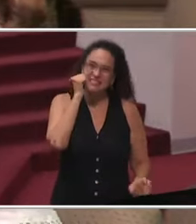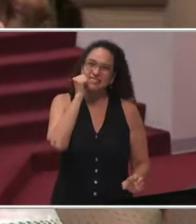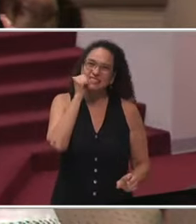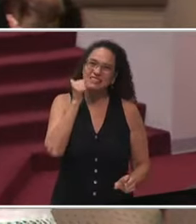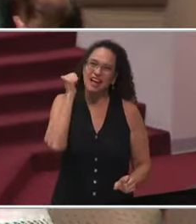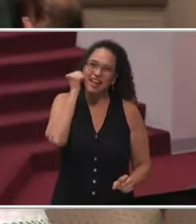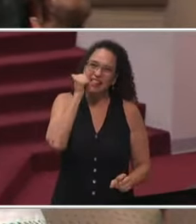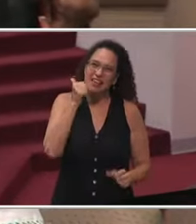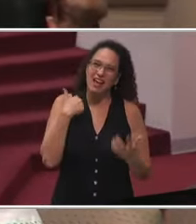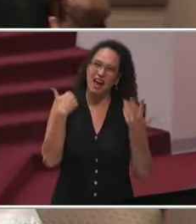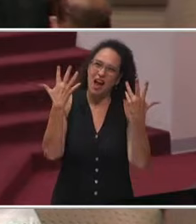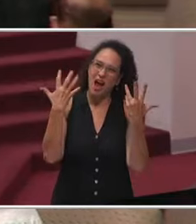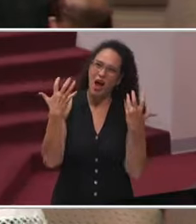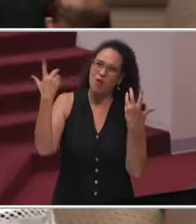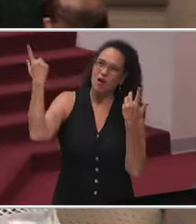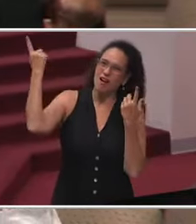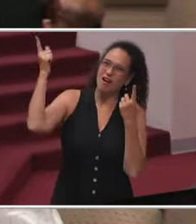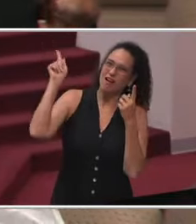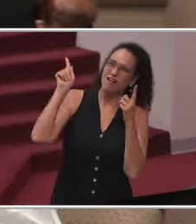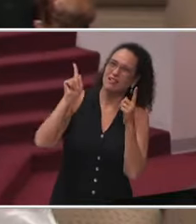daily walking